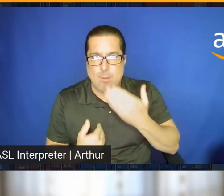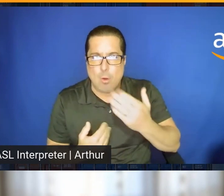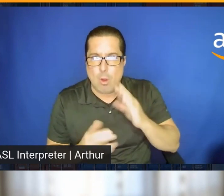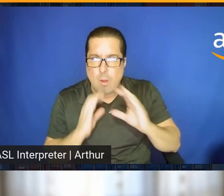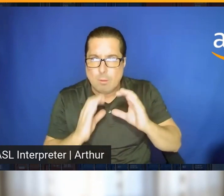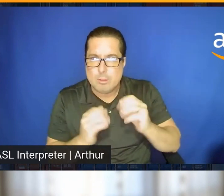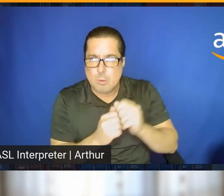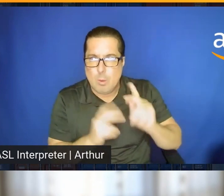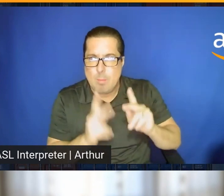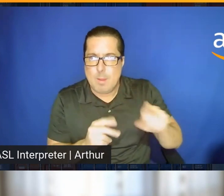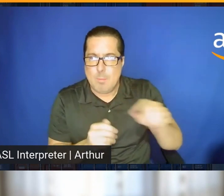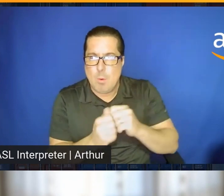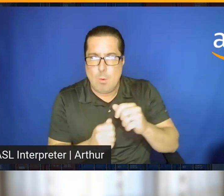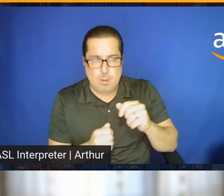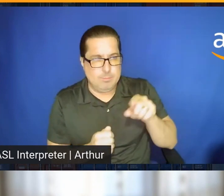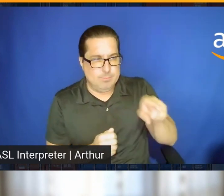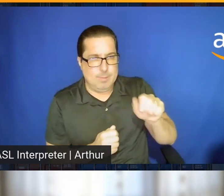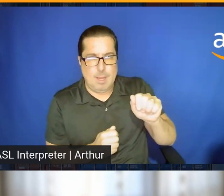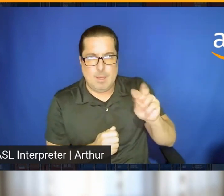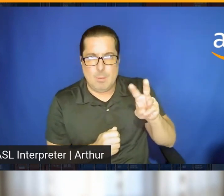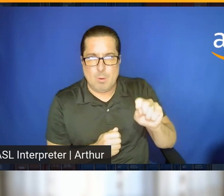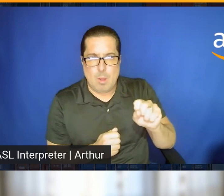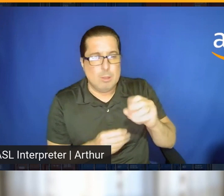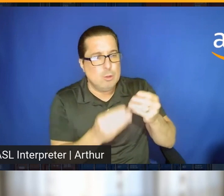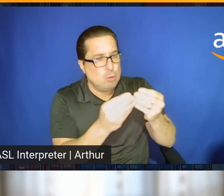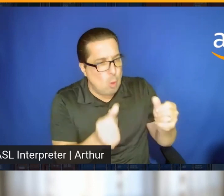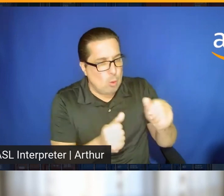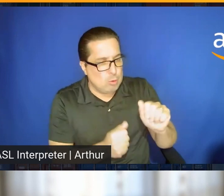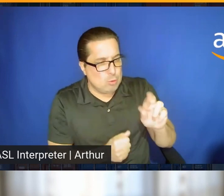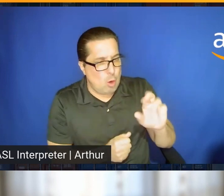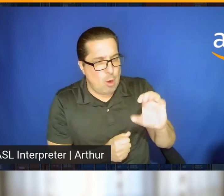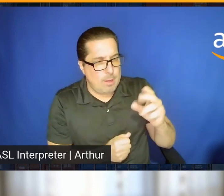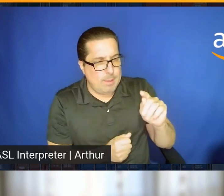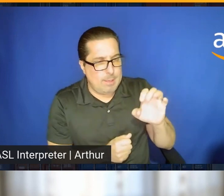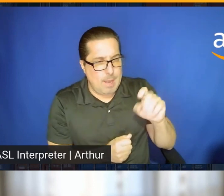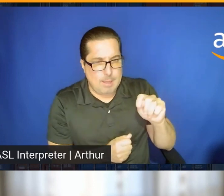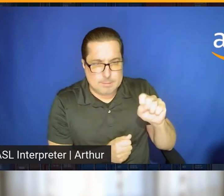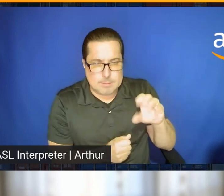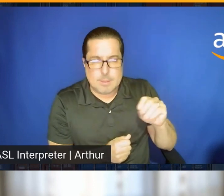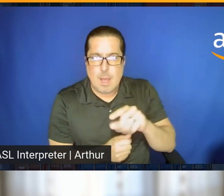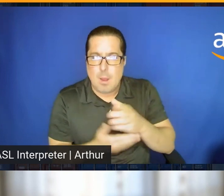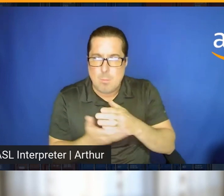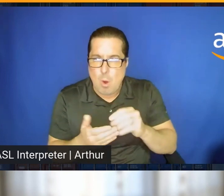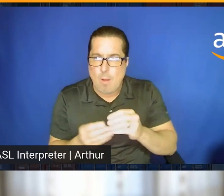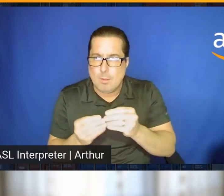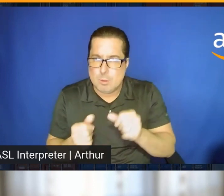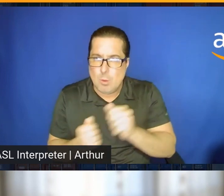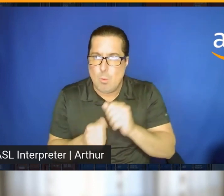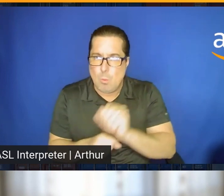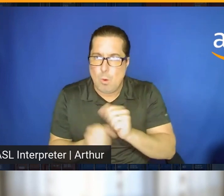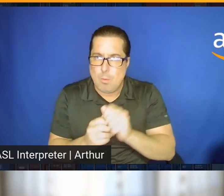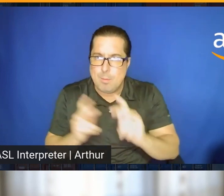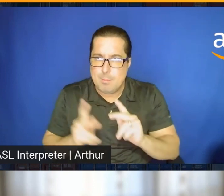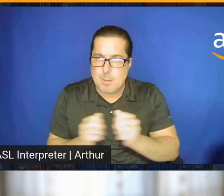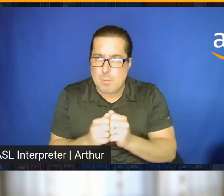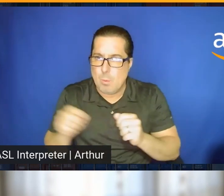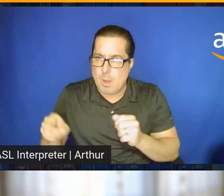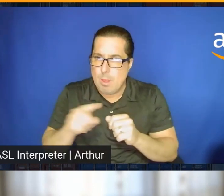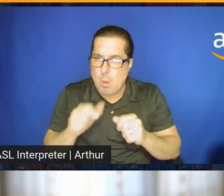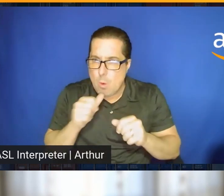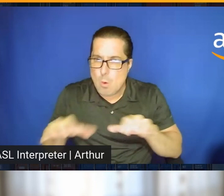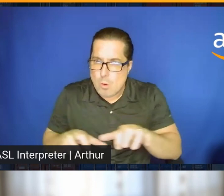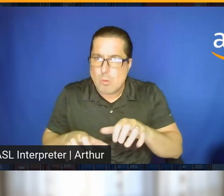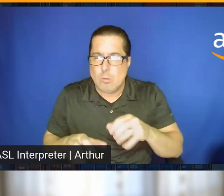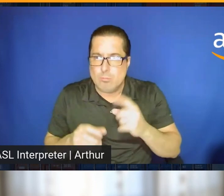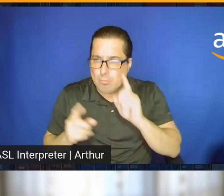at AWS, solutions architects and partner solutions architects that are actually working with people, like really kind of getting folks ramped up on those sorts of things.